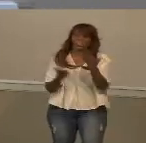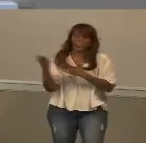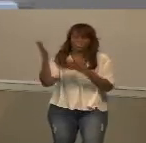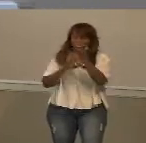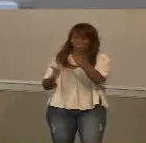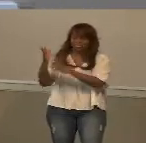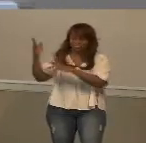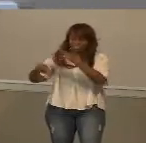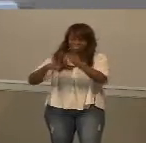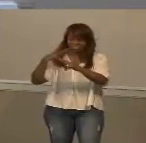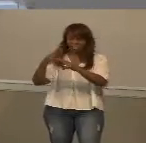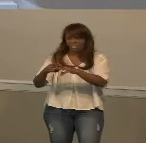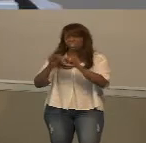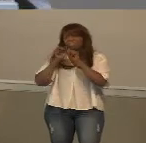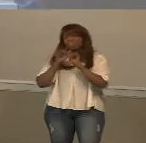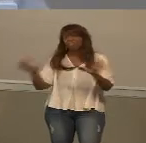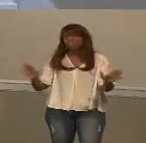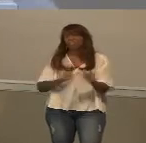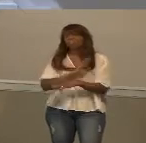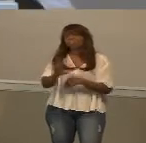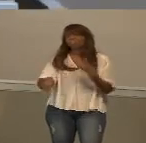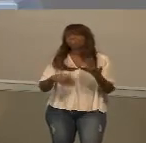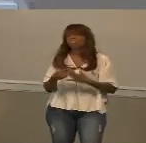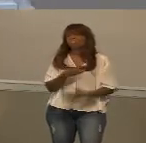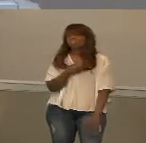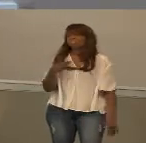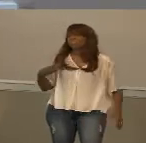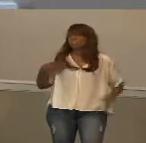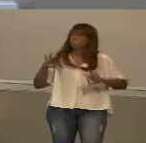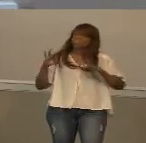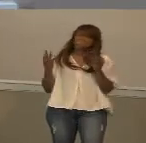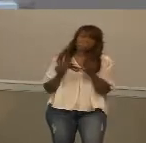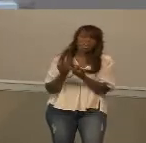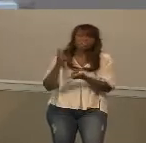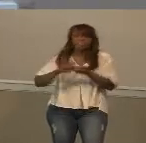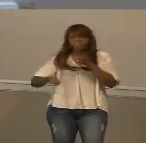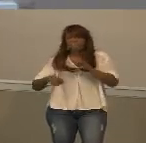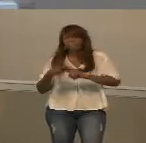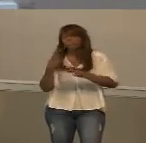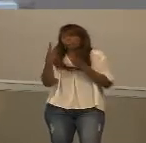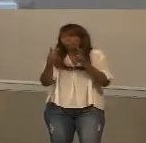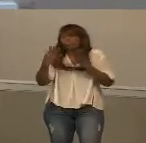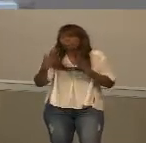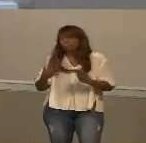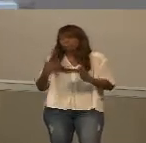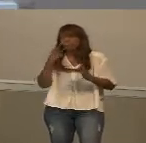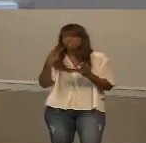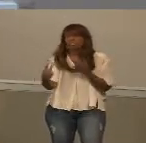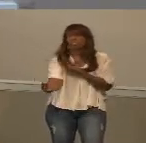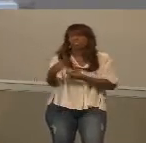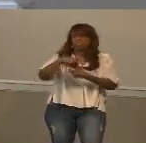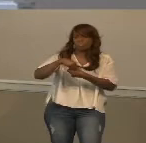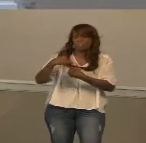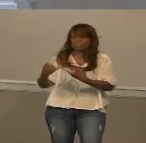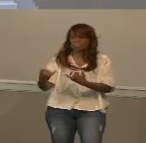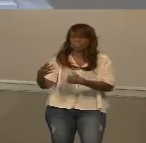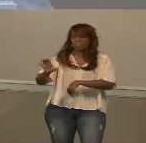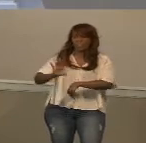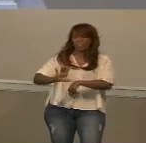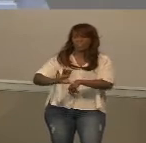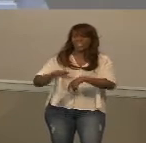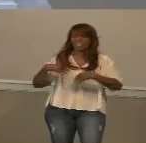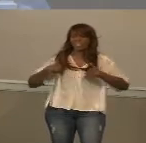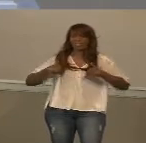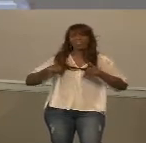Jesus. Bless every member, every family member, every friend, every visitor, oh God, here in this church. We give your name